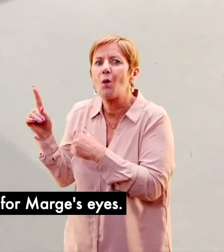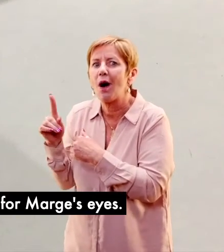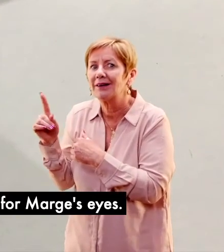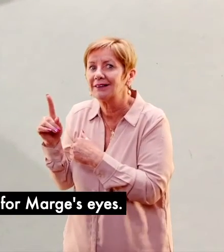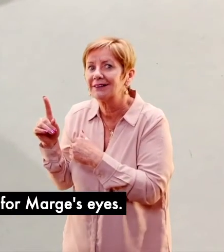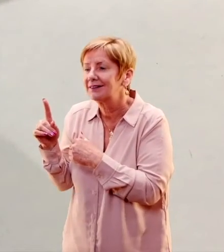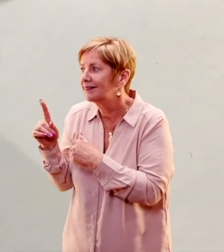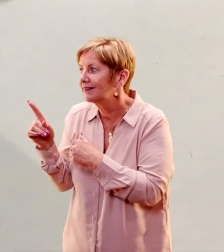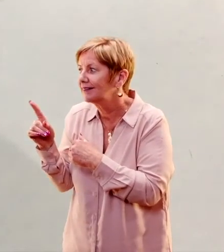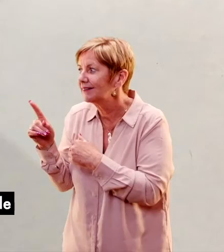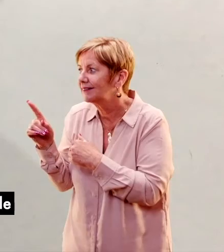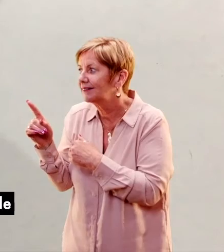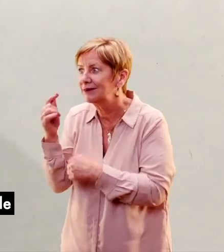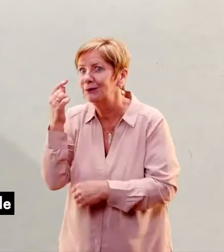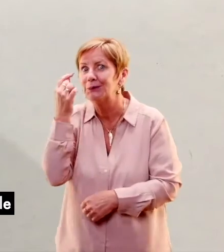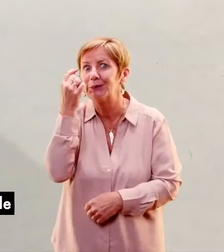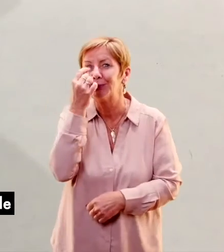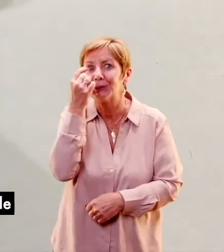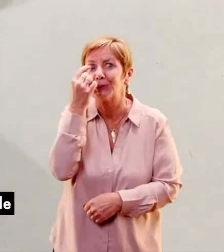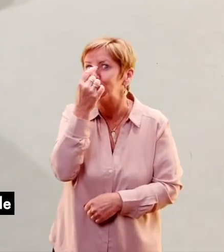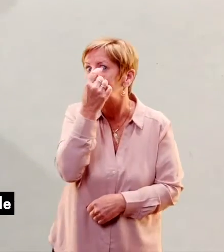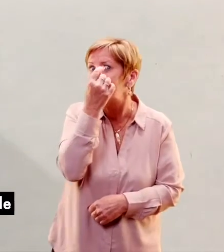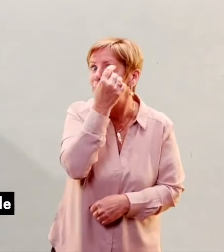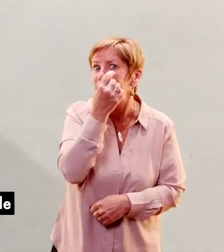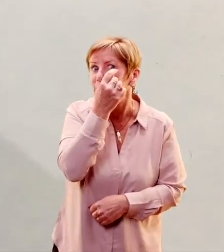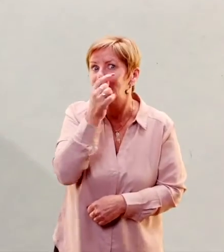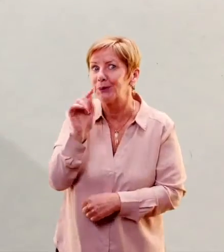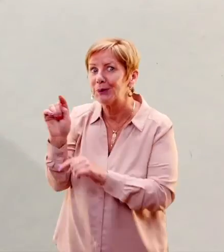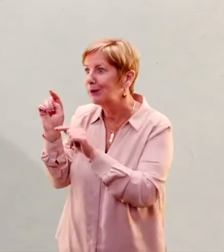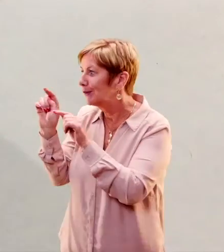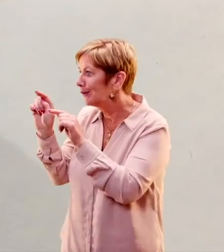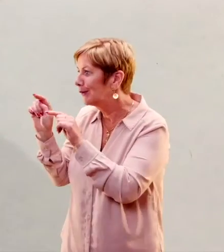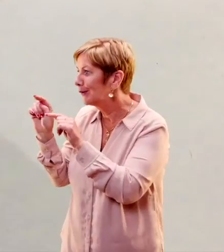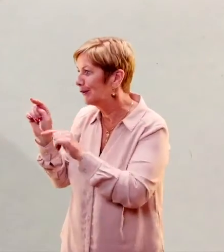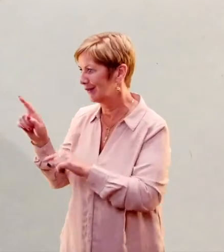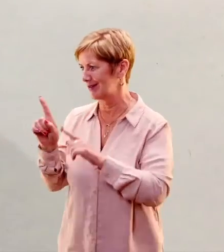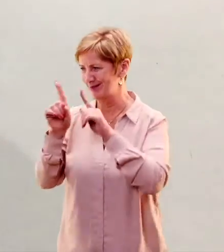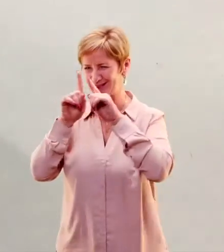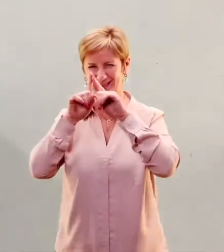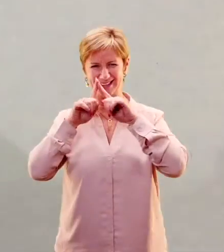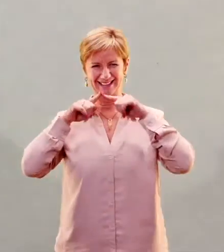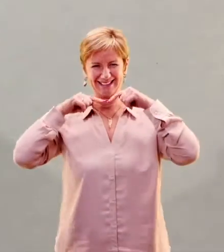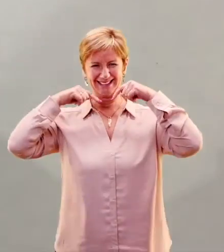Marge's eyes. Marge has a lovely big smile and then 2 nostrils.